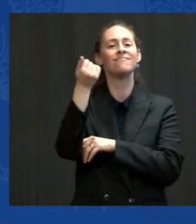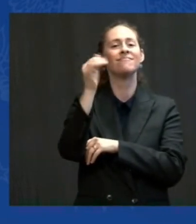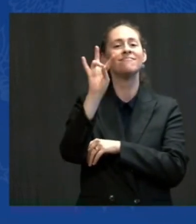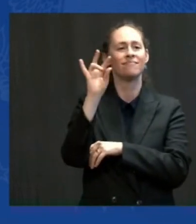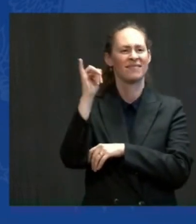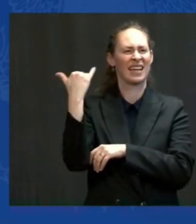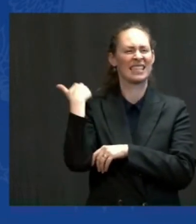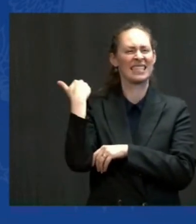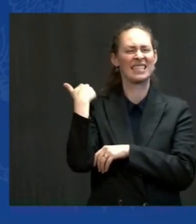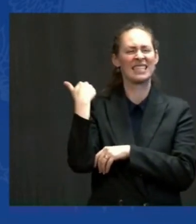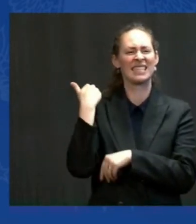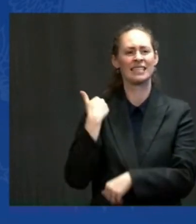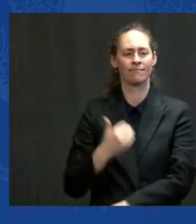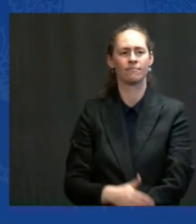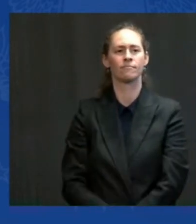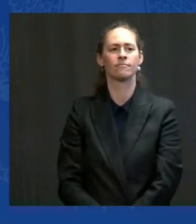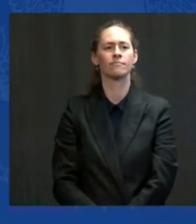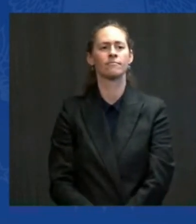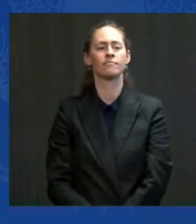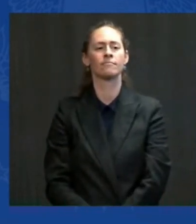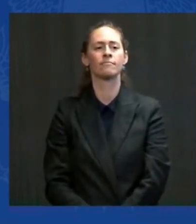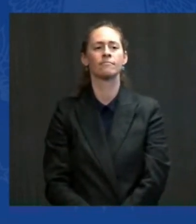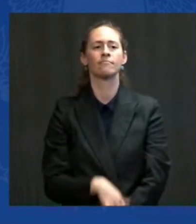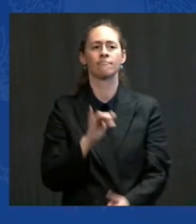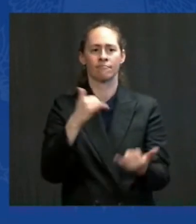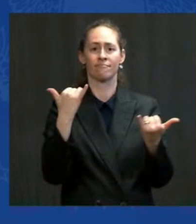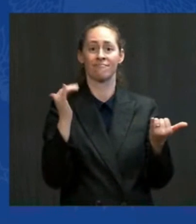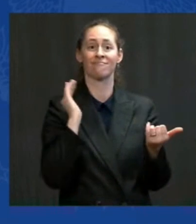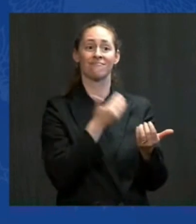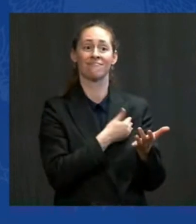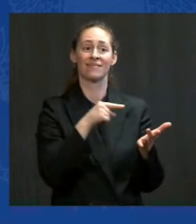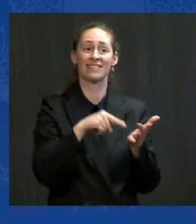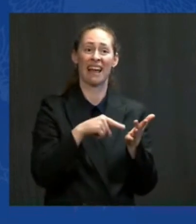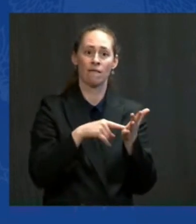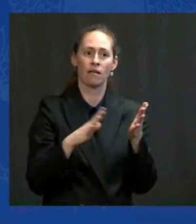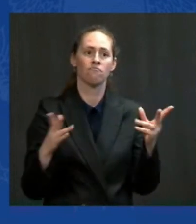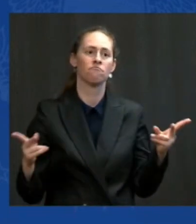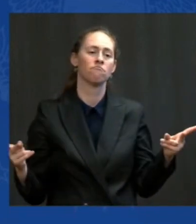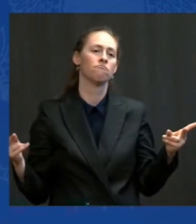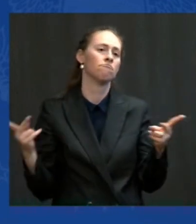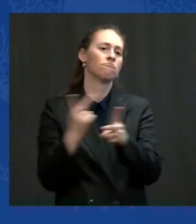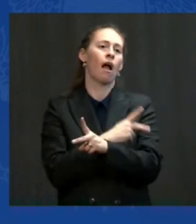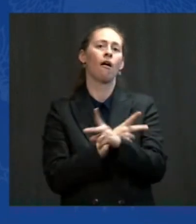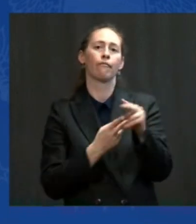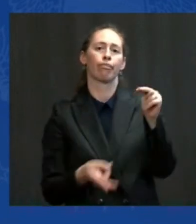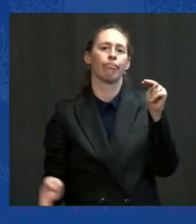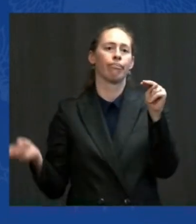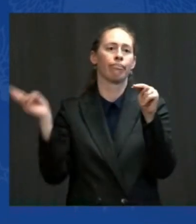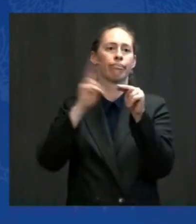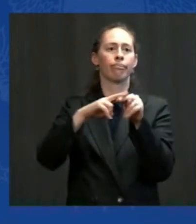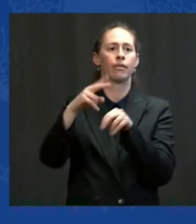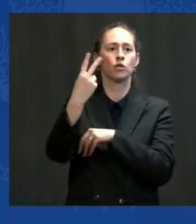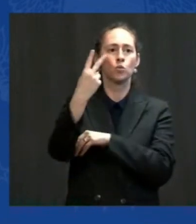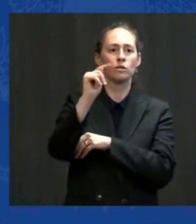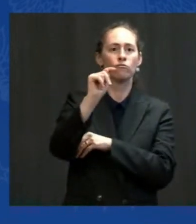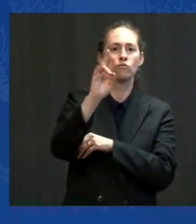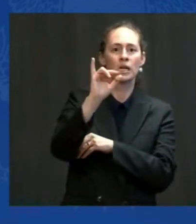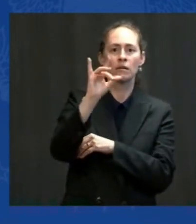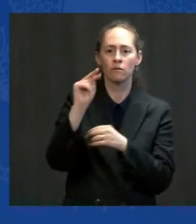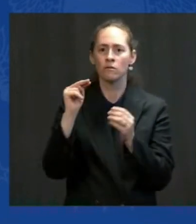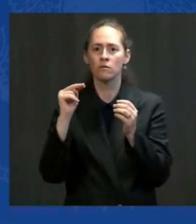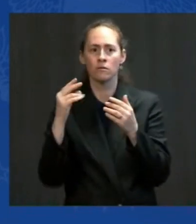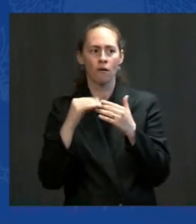all raised the deficit by over $2 trillion, not a penny paid for, and it didn't come back with anything.